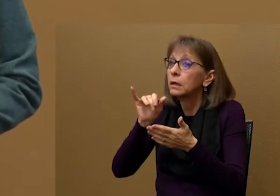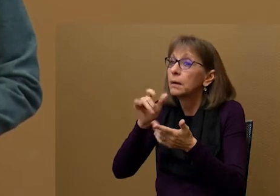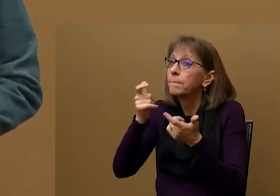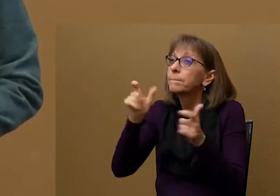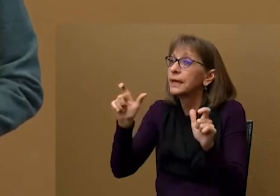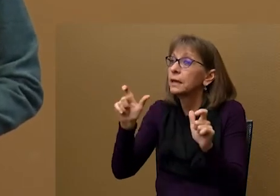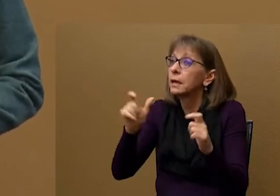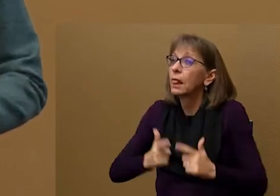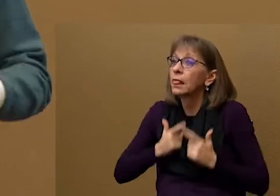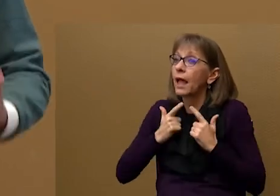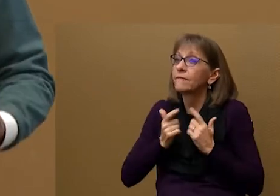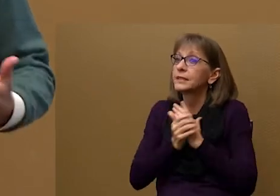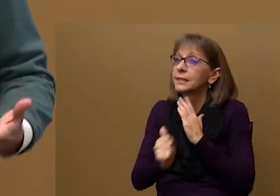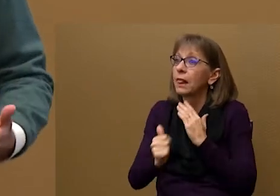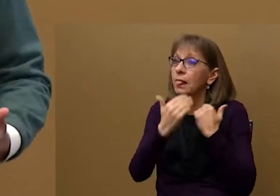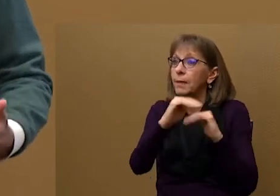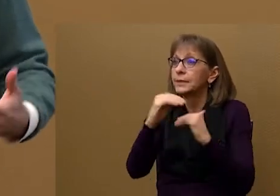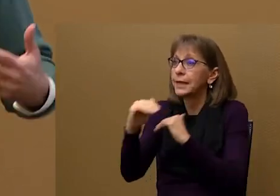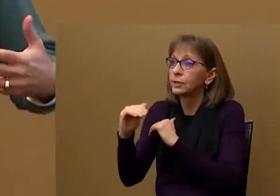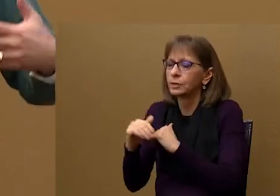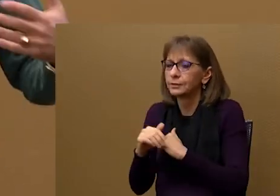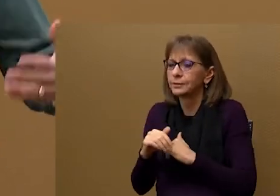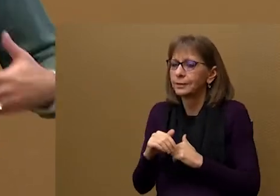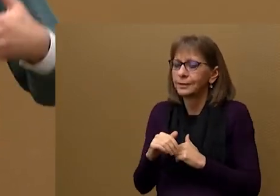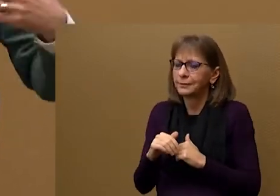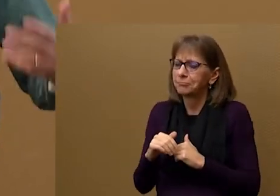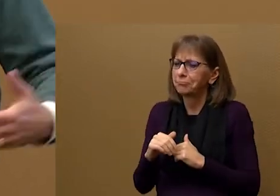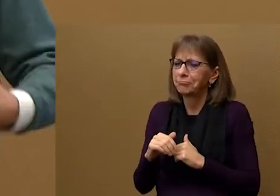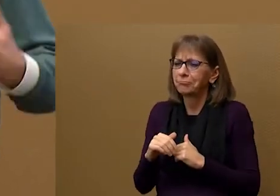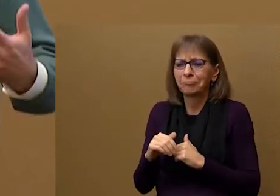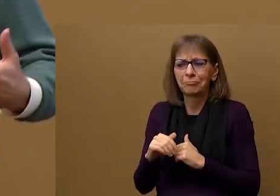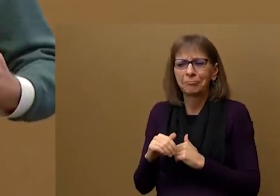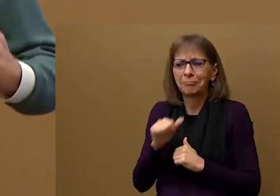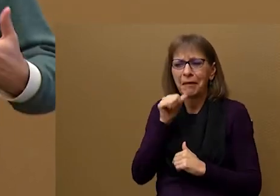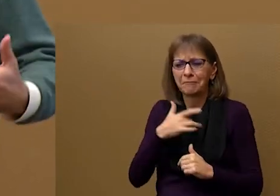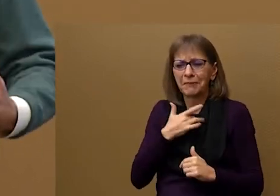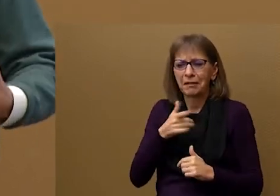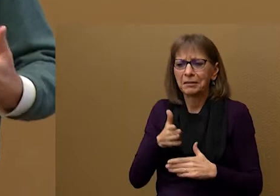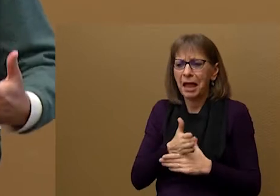very significant life skill limitations. This didn't seem like an average,